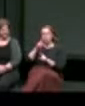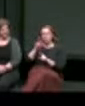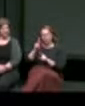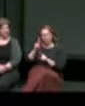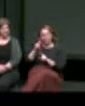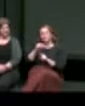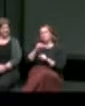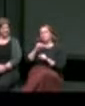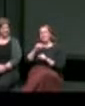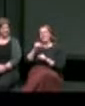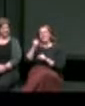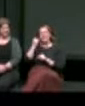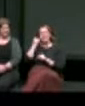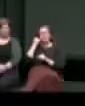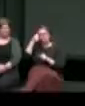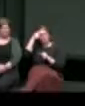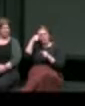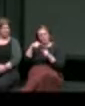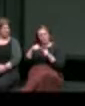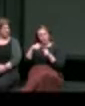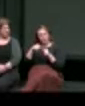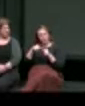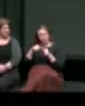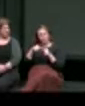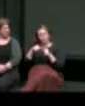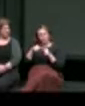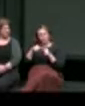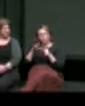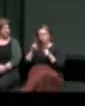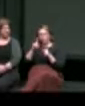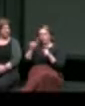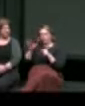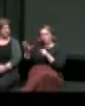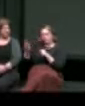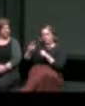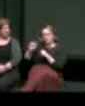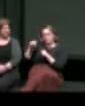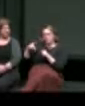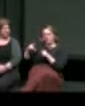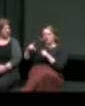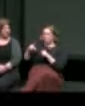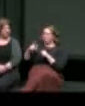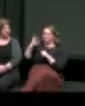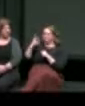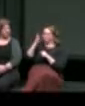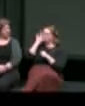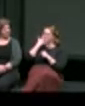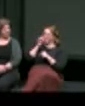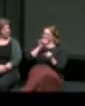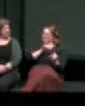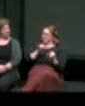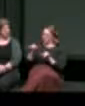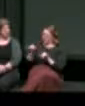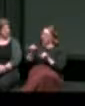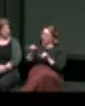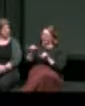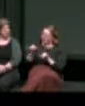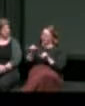And if you remember Courtney's map, these maps look very similar.